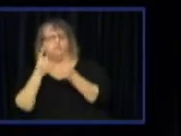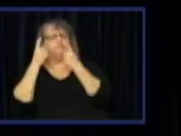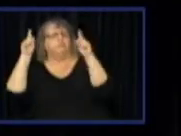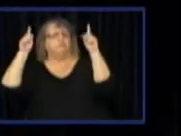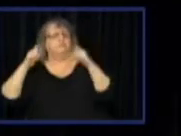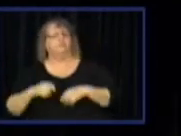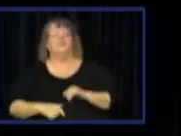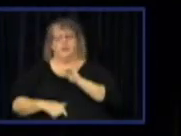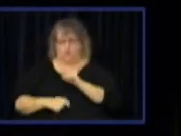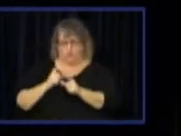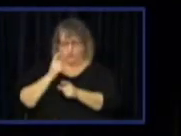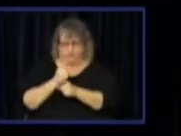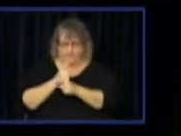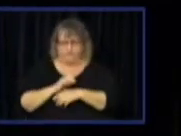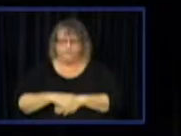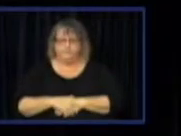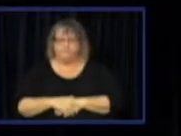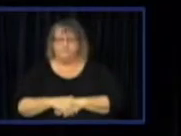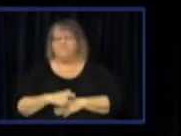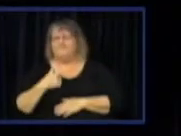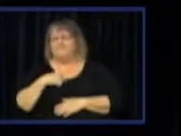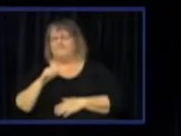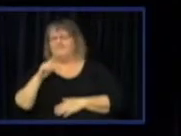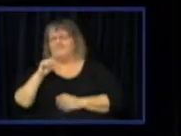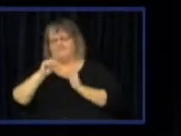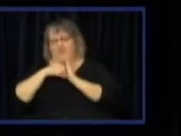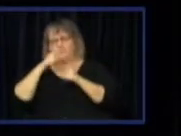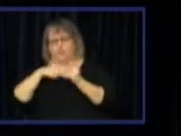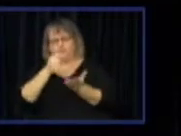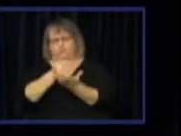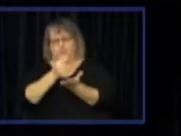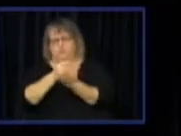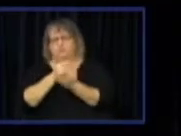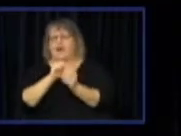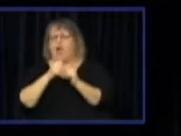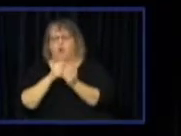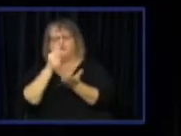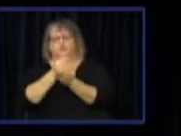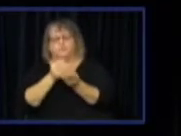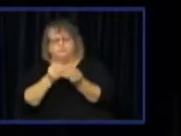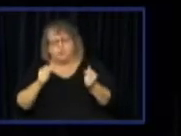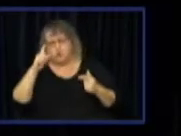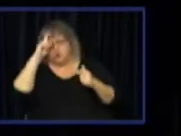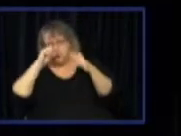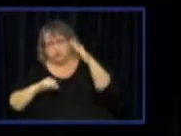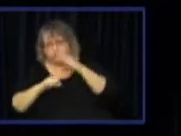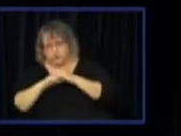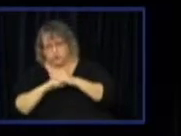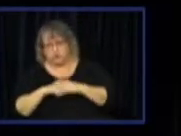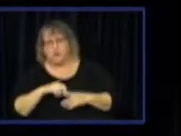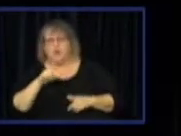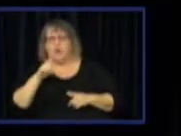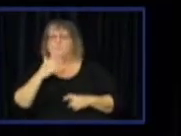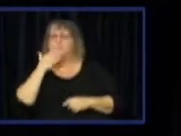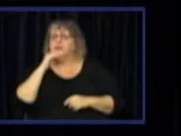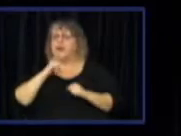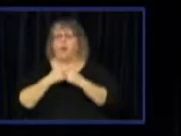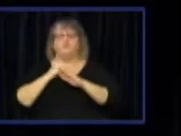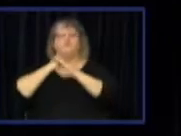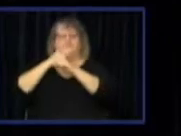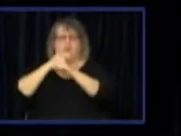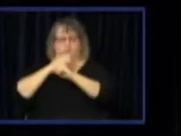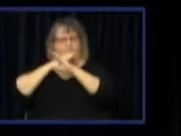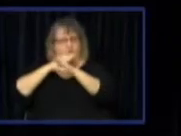Okay, so I do definitely want to say a few words about treatment of stroke. Okay, so the real treatment of stroke is prevention of stroke.